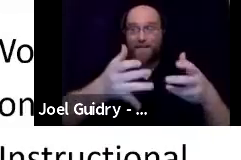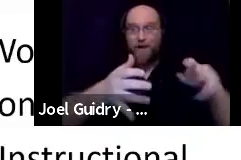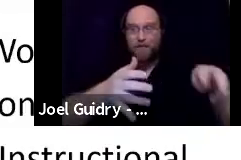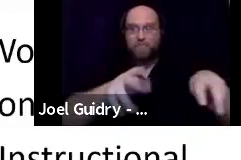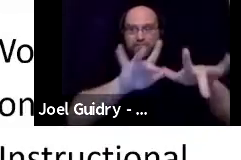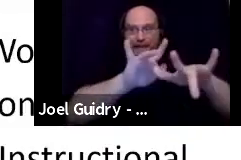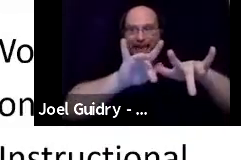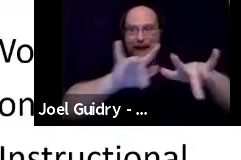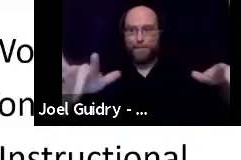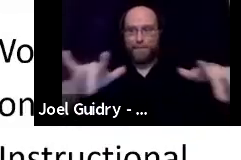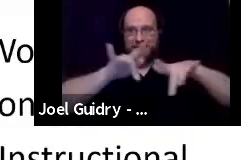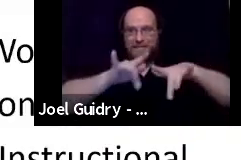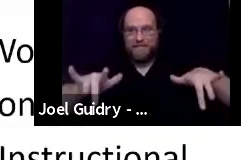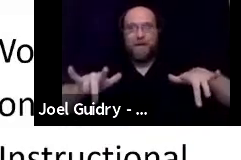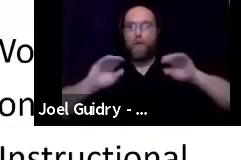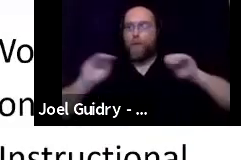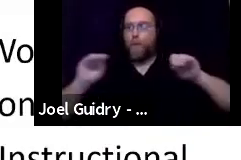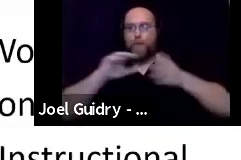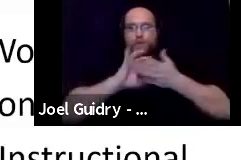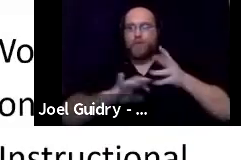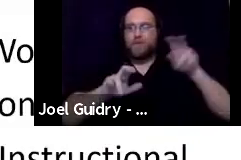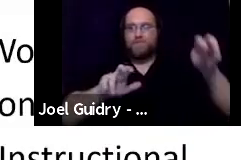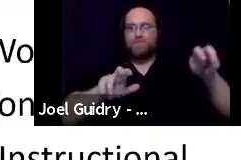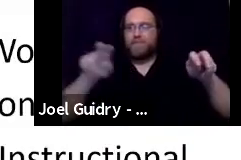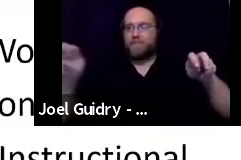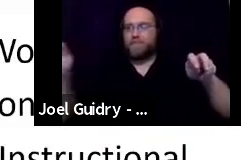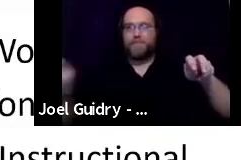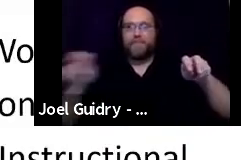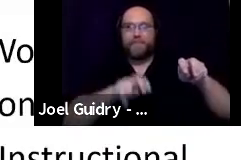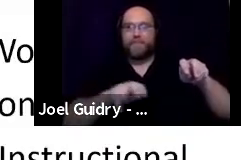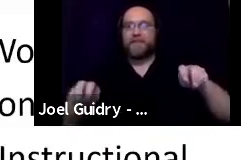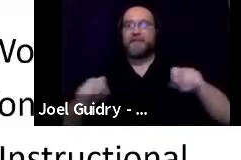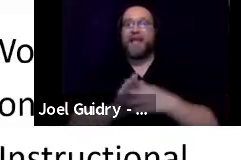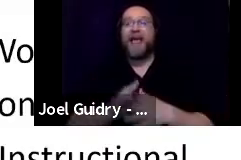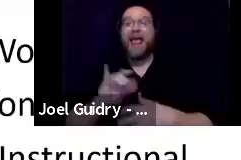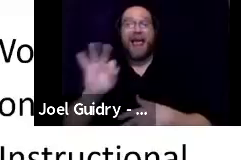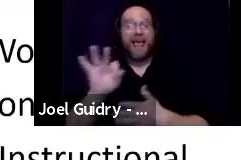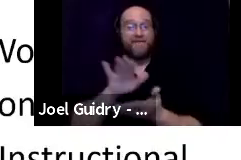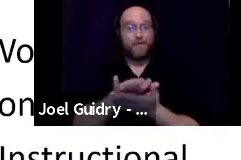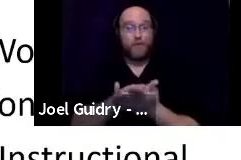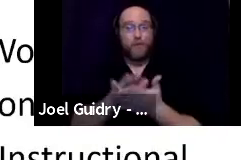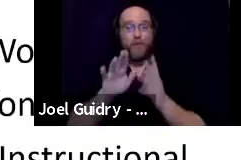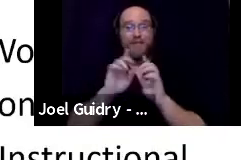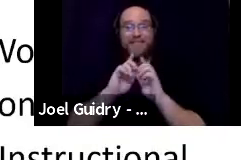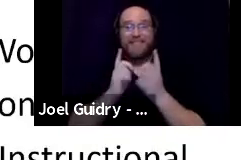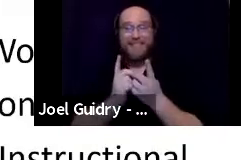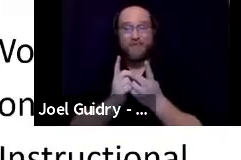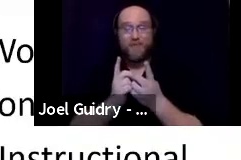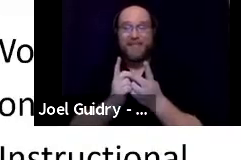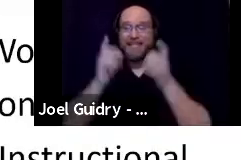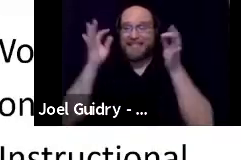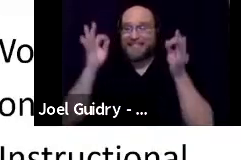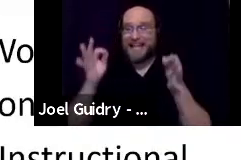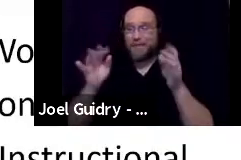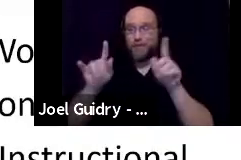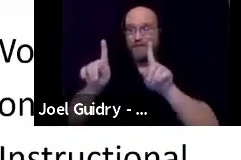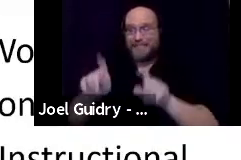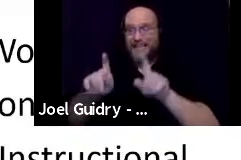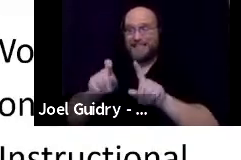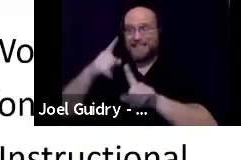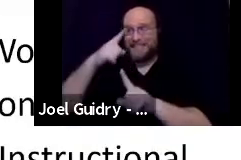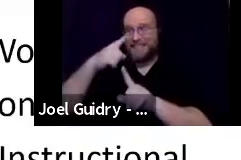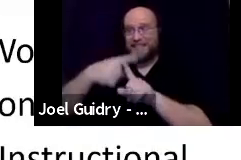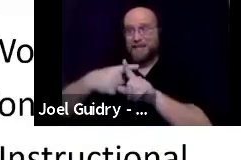school district decides to test students at the bus stop, the driver does not do that. The driver stays on the